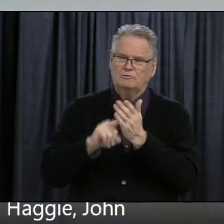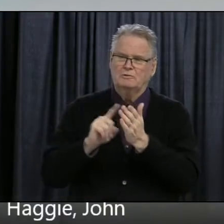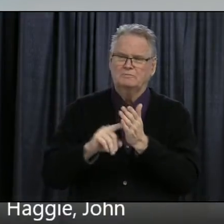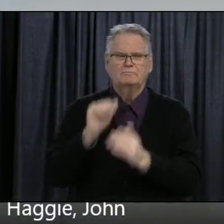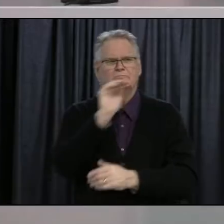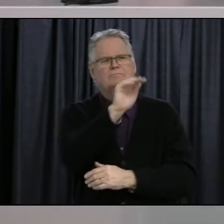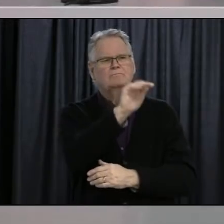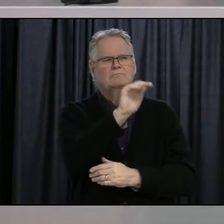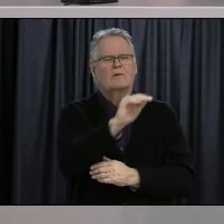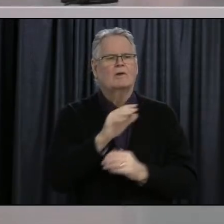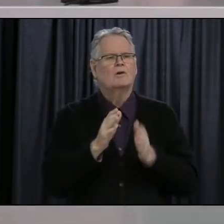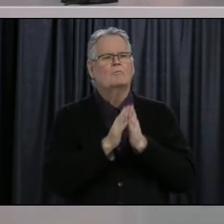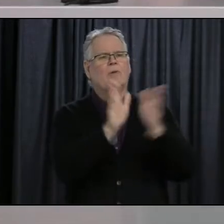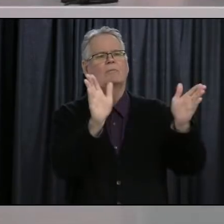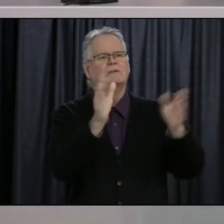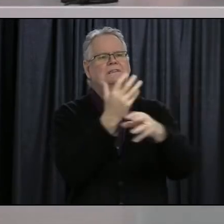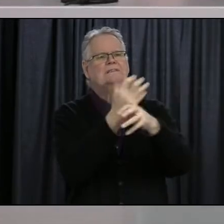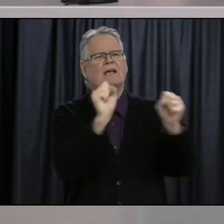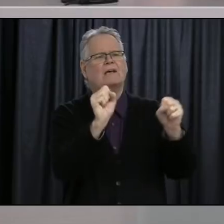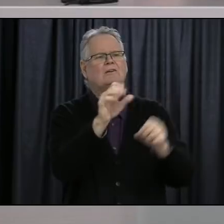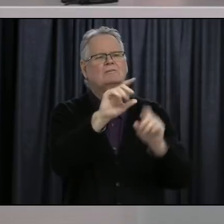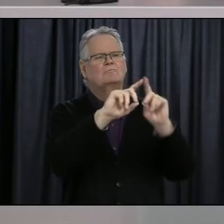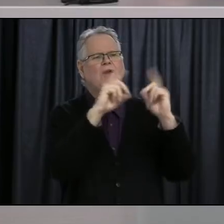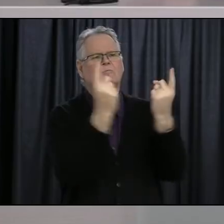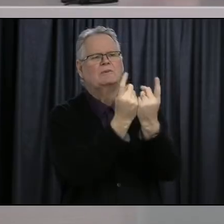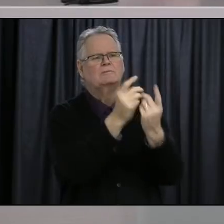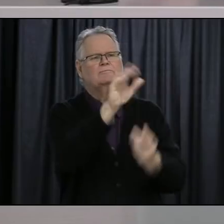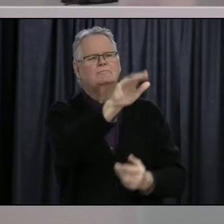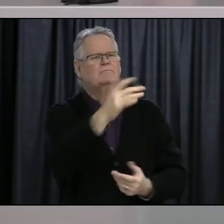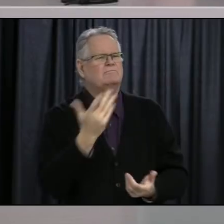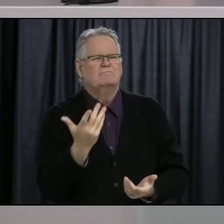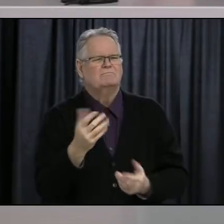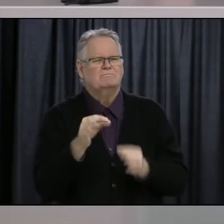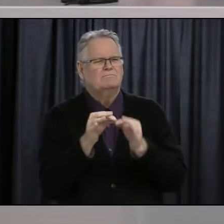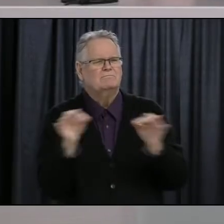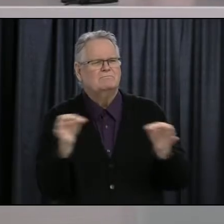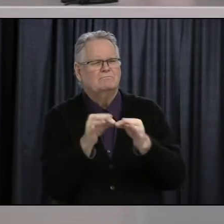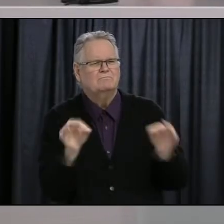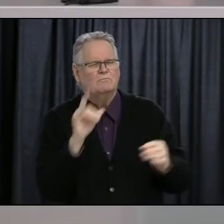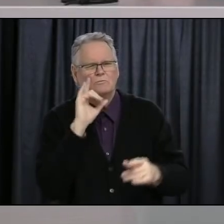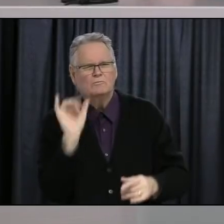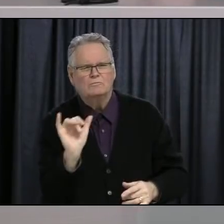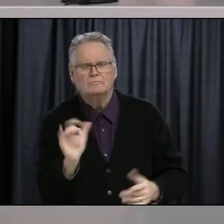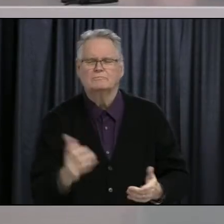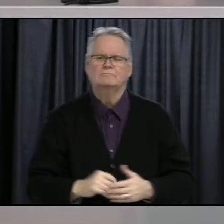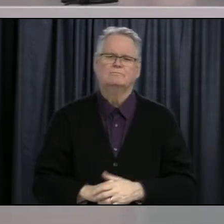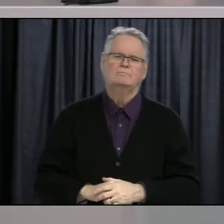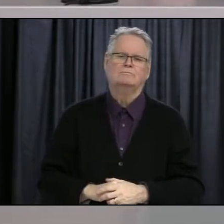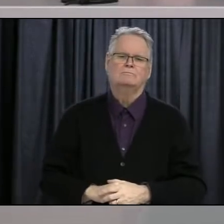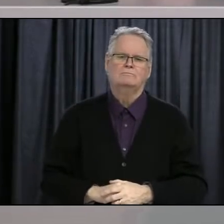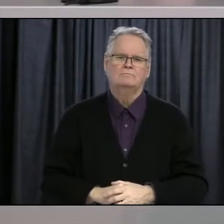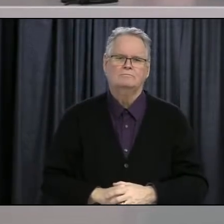Minister. Our next questions are from Mary Kate O'Neill with the Kicker News. Please go ahead.